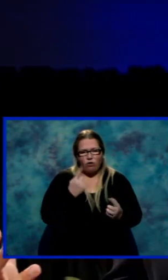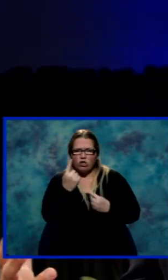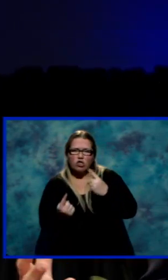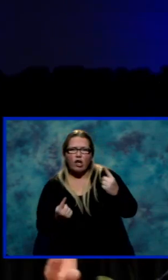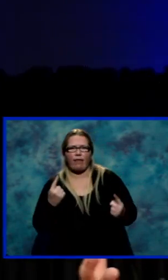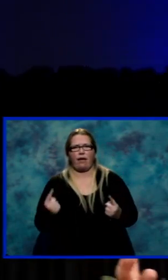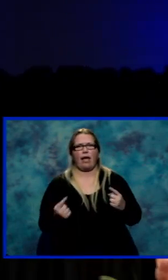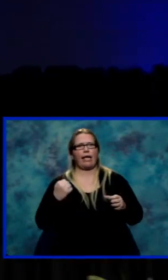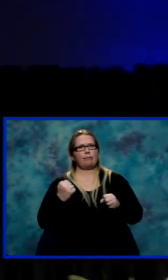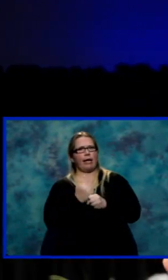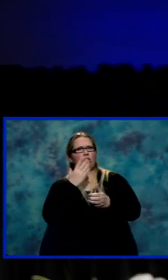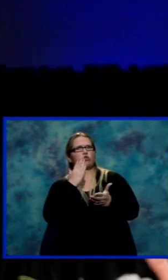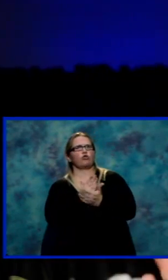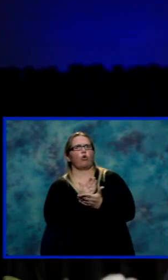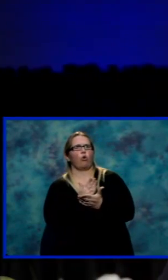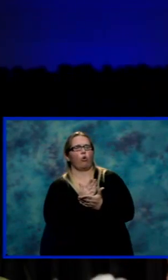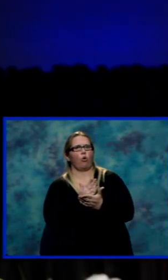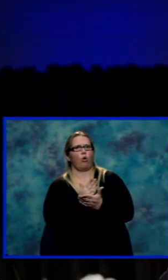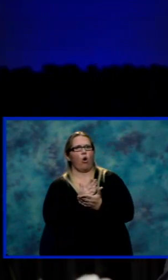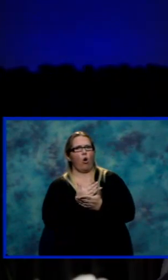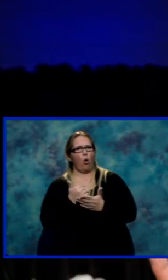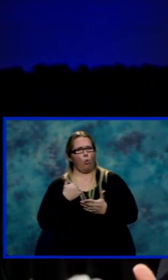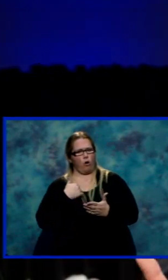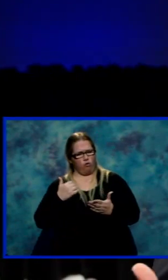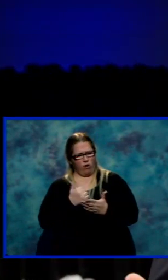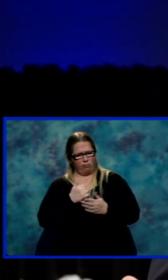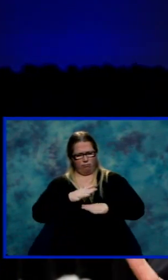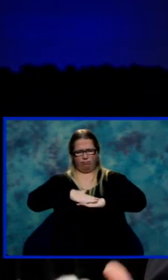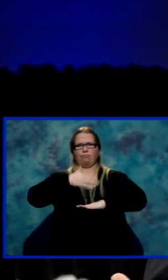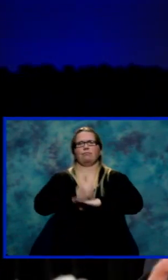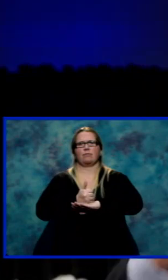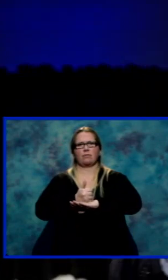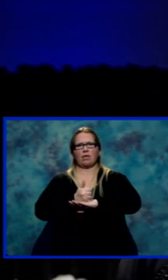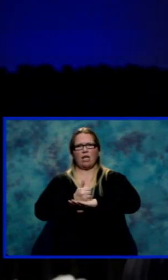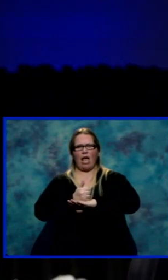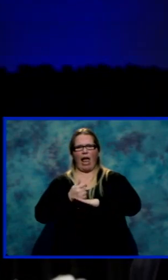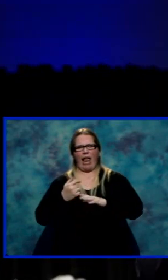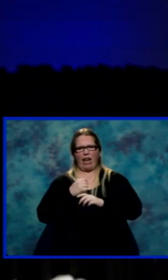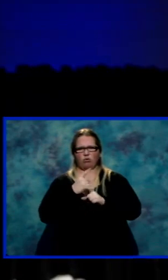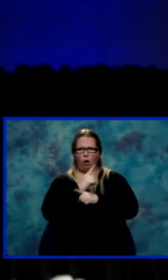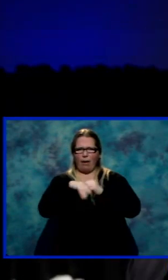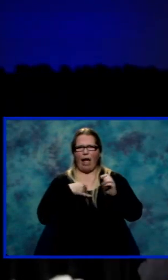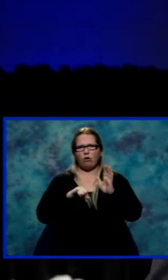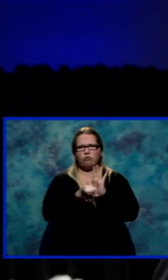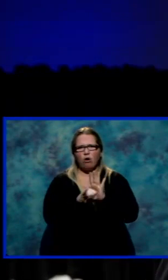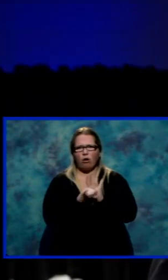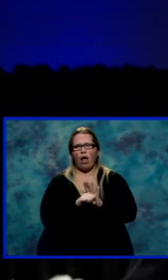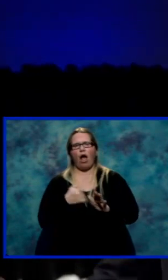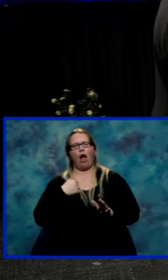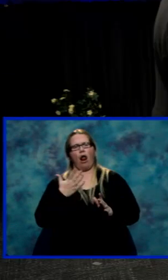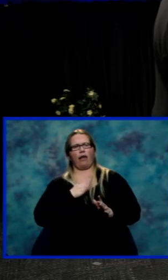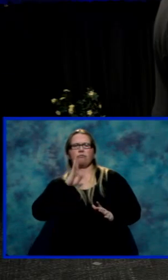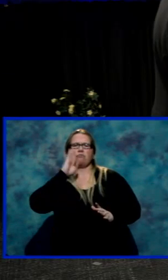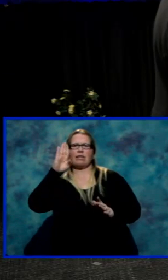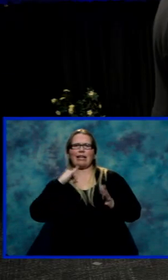about making sure that we're really solidly foundational in terms of our identity. Love the worship this morning and the Sabbath school this morning. And